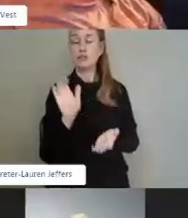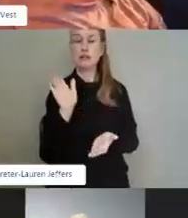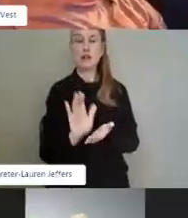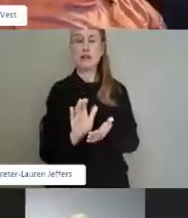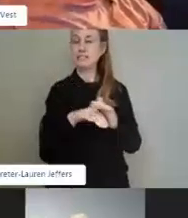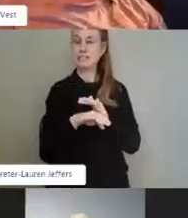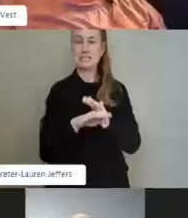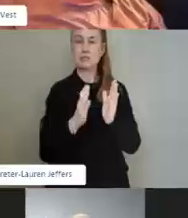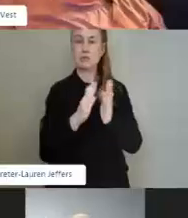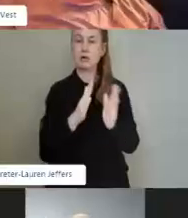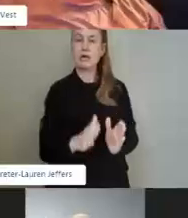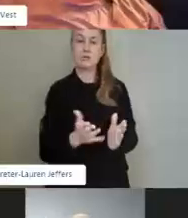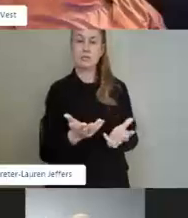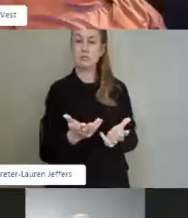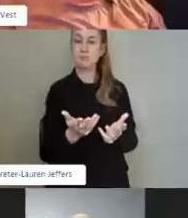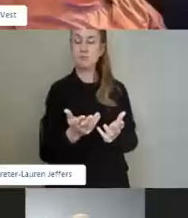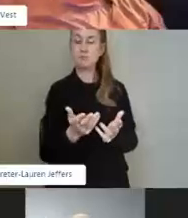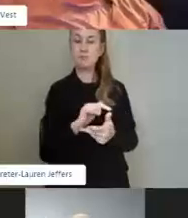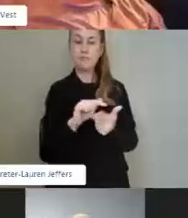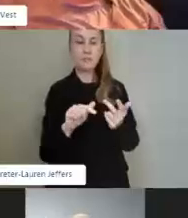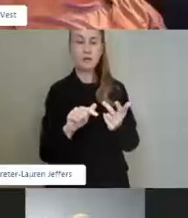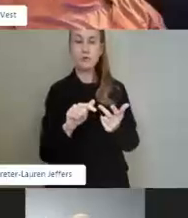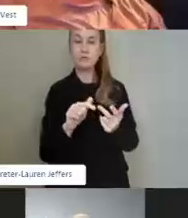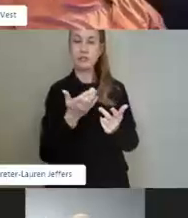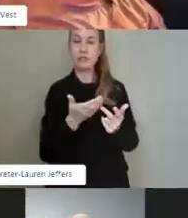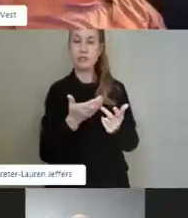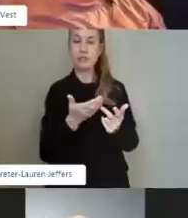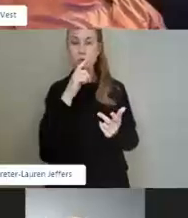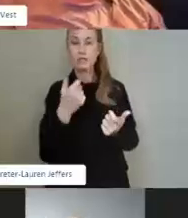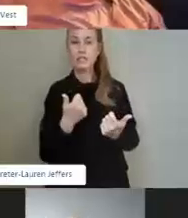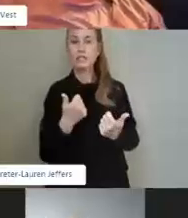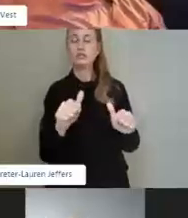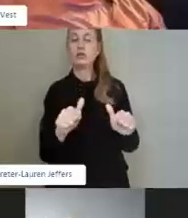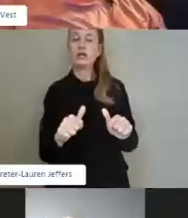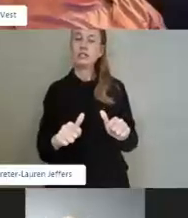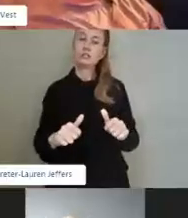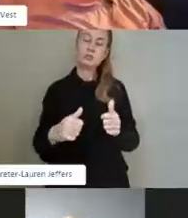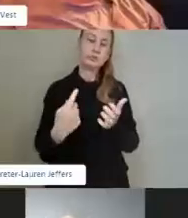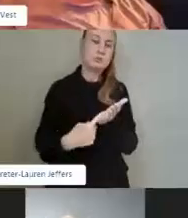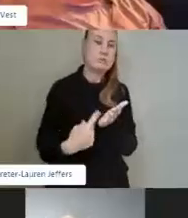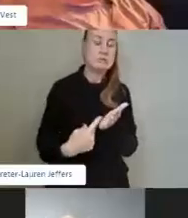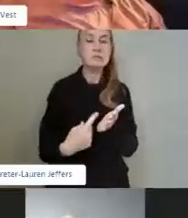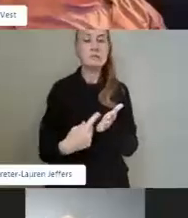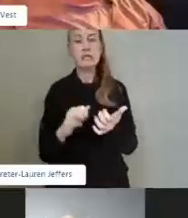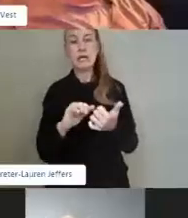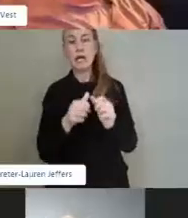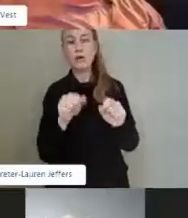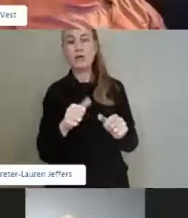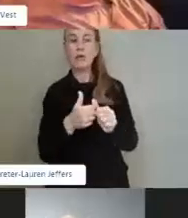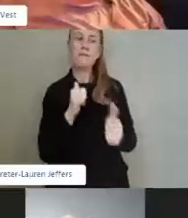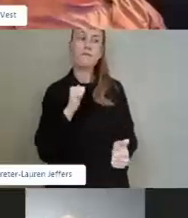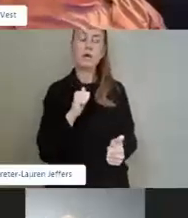accessible housing. So those are the things I'm really trying to talk to people about and find out how we can get around